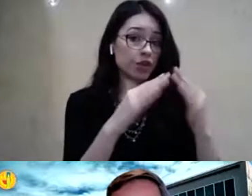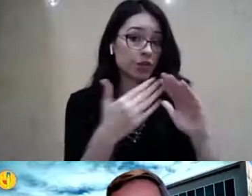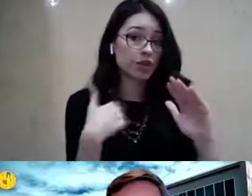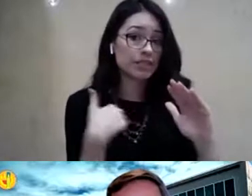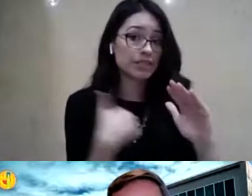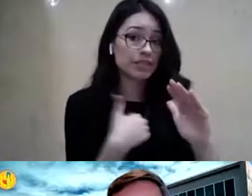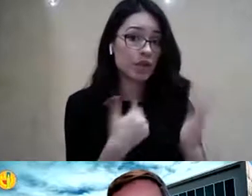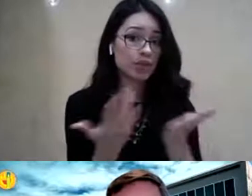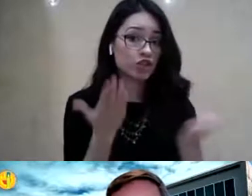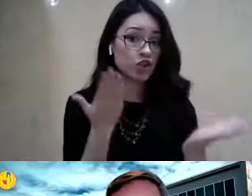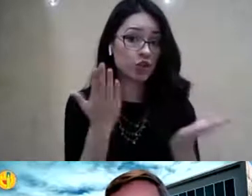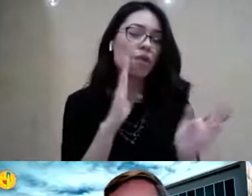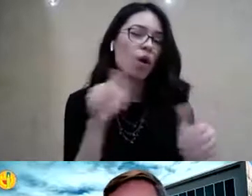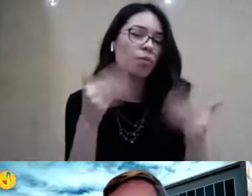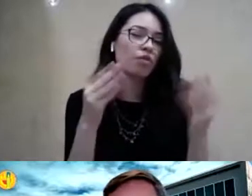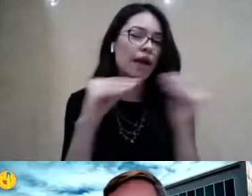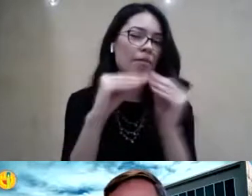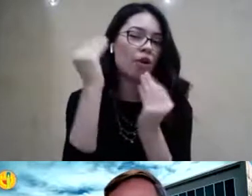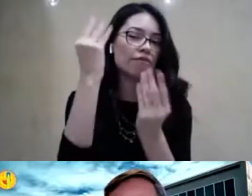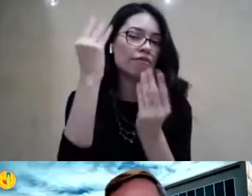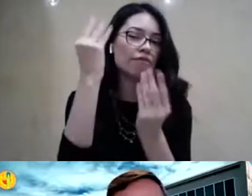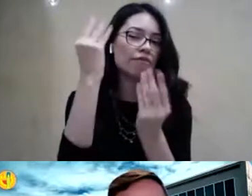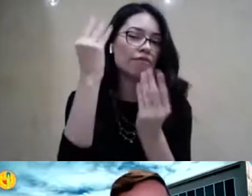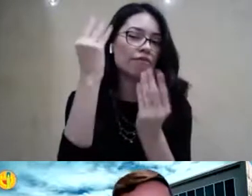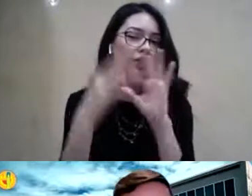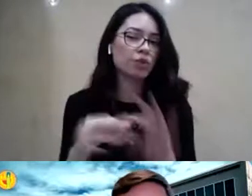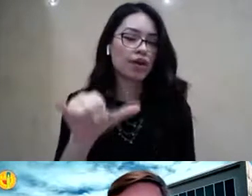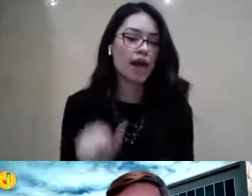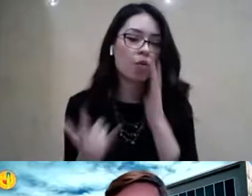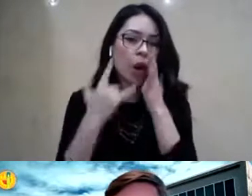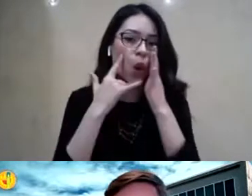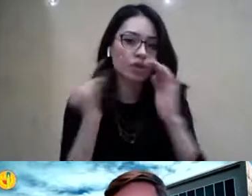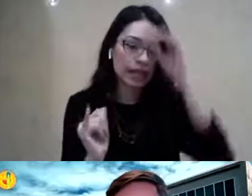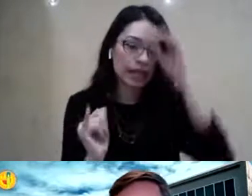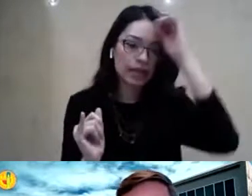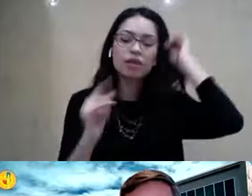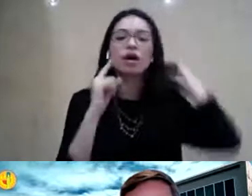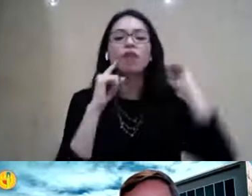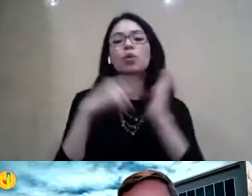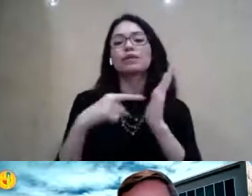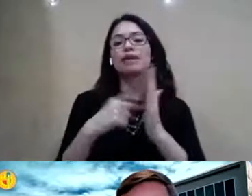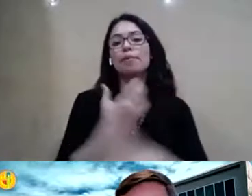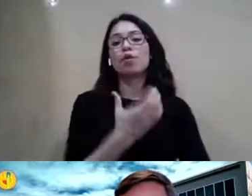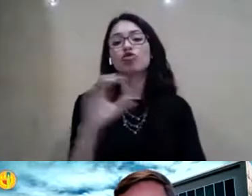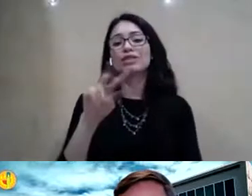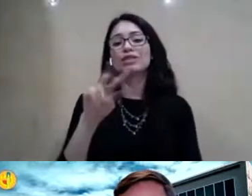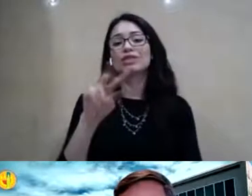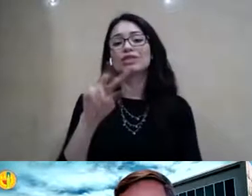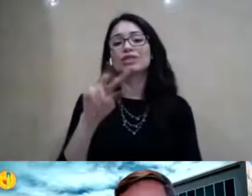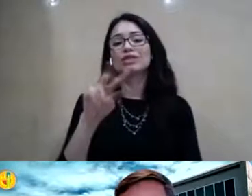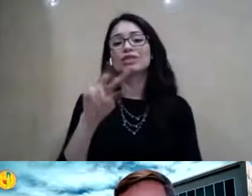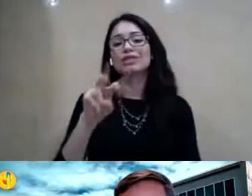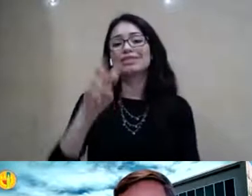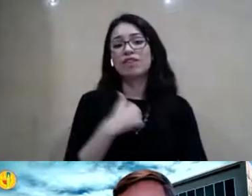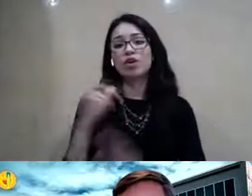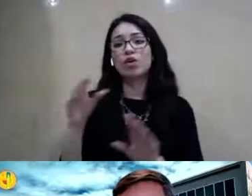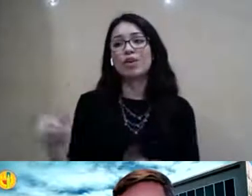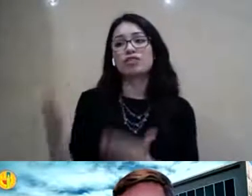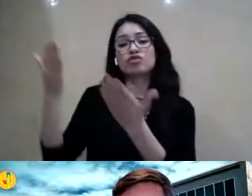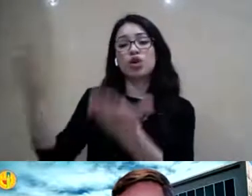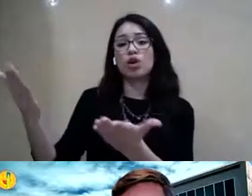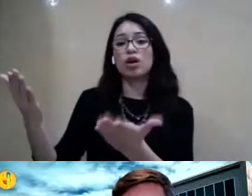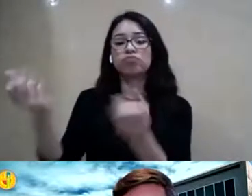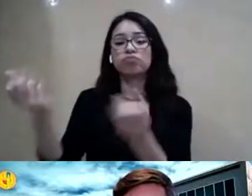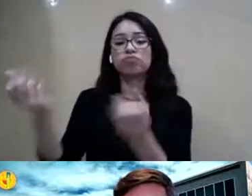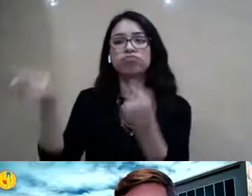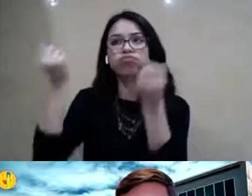some context. On the Christmas Eve, we served 1.5 million meals. Nobody waited more than 5 or 10 minutes. We